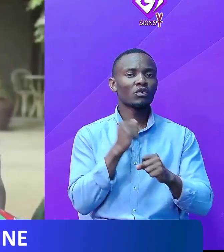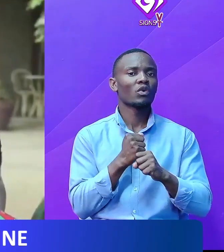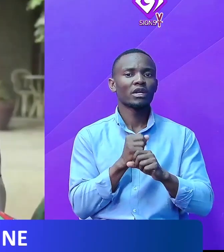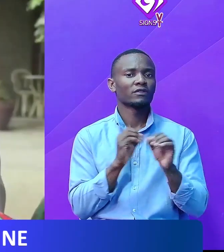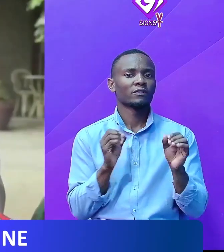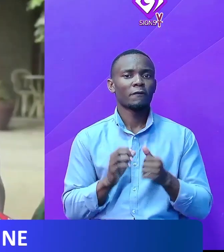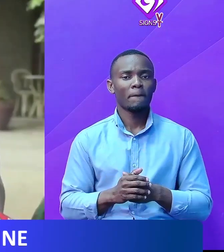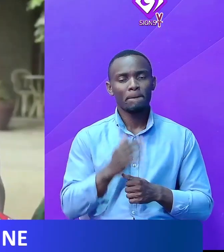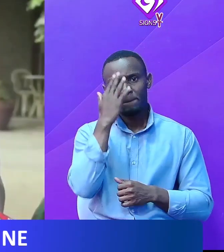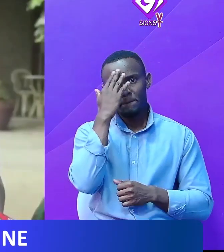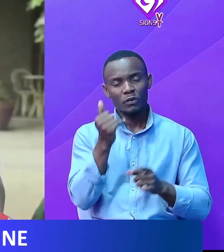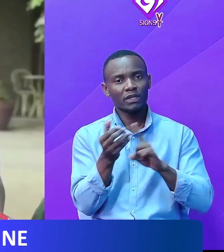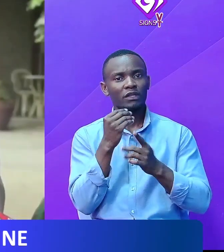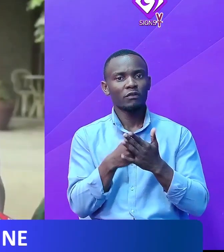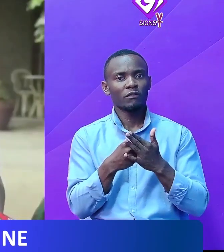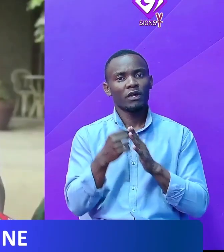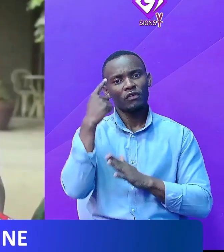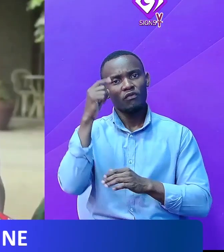for work not done?